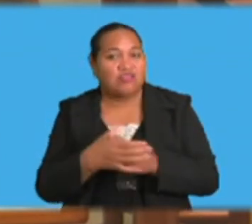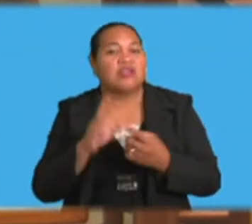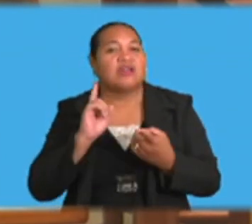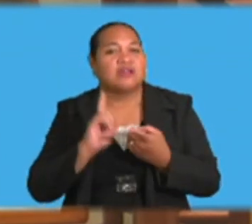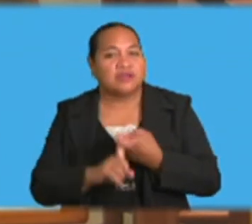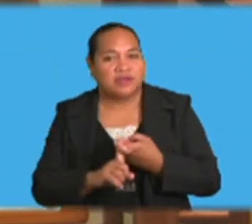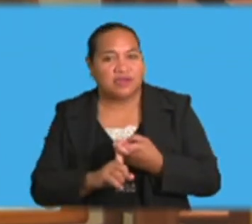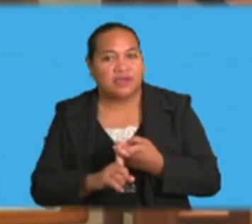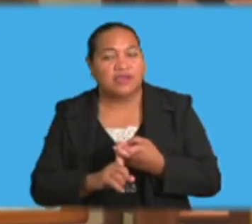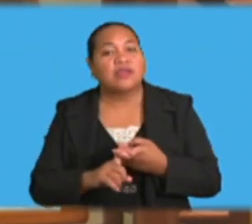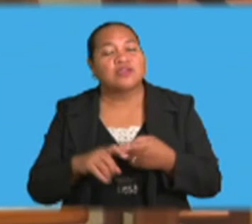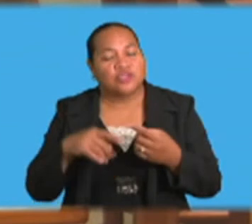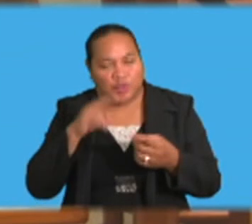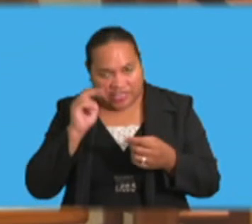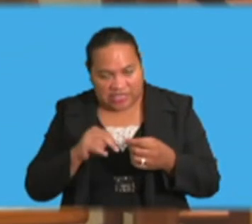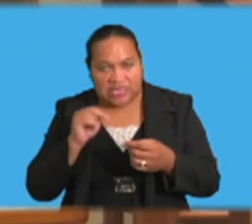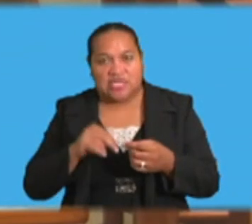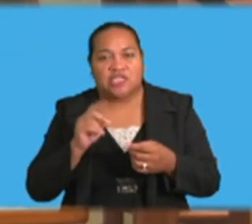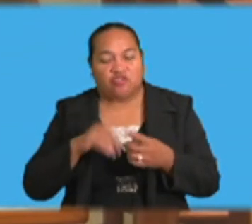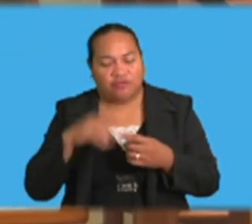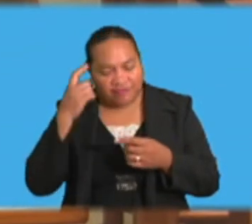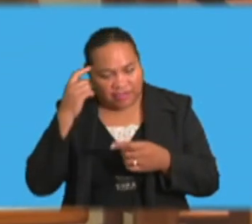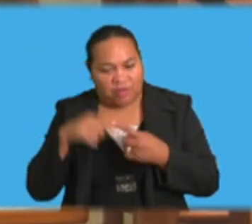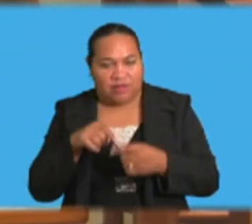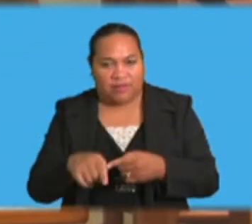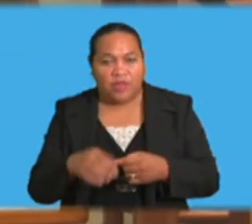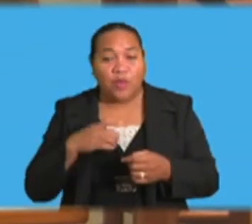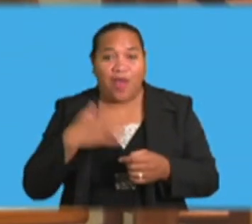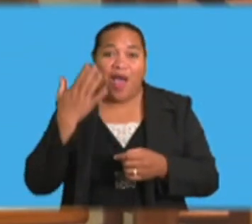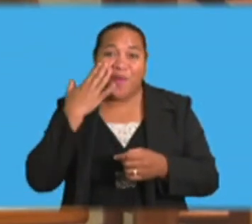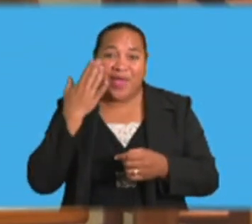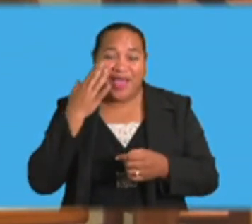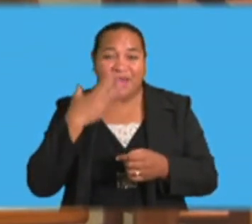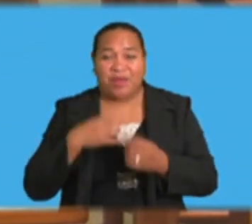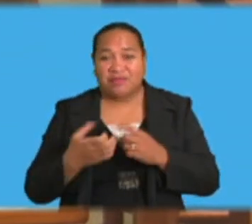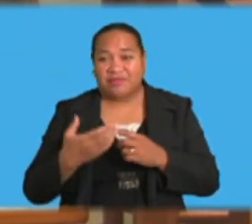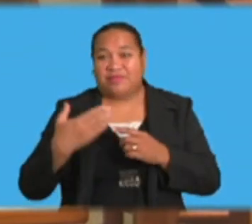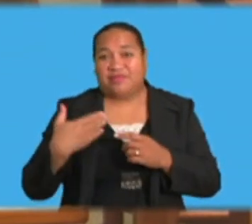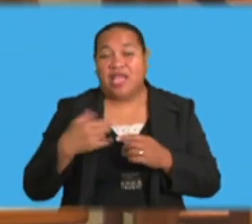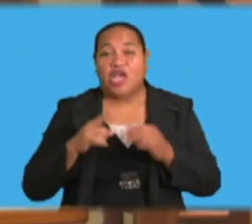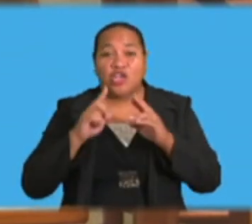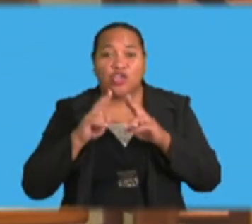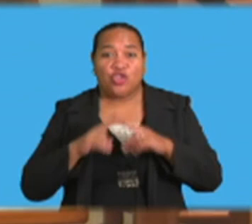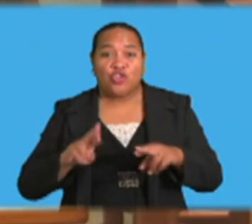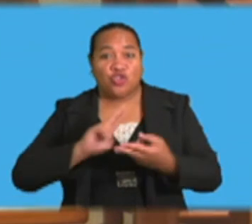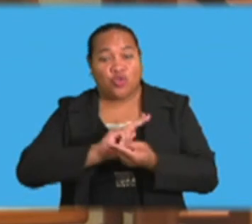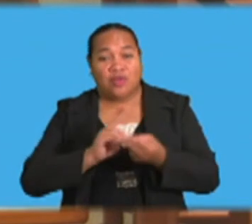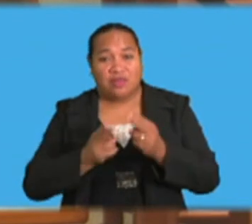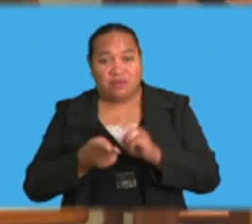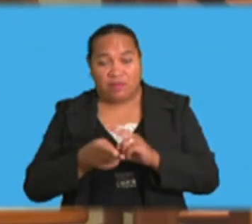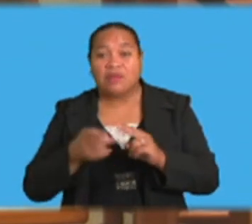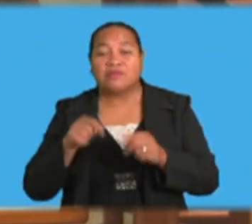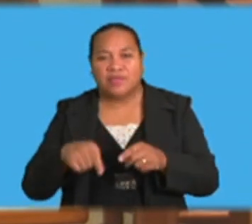religious beliefs needed to be considered. We were made aware of this issue initially by the UNDP and the United Nations Human